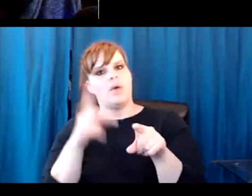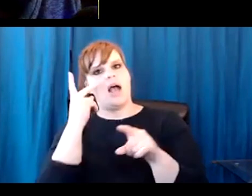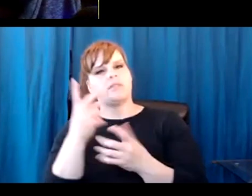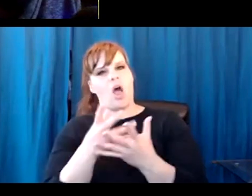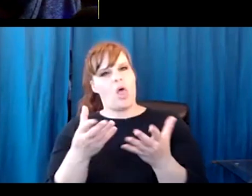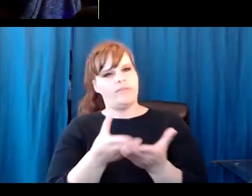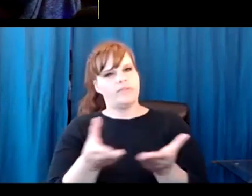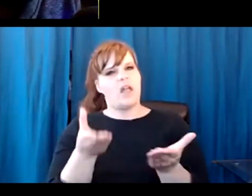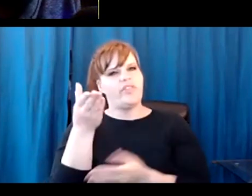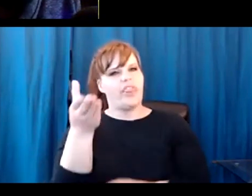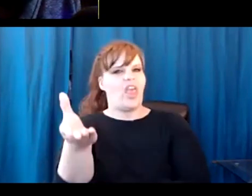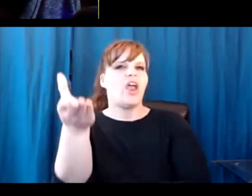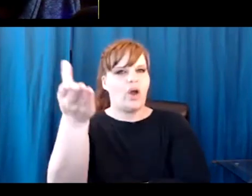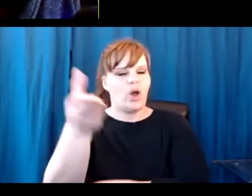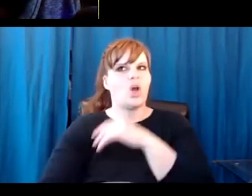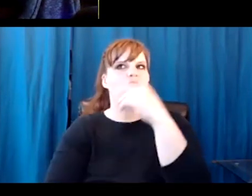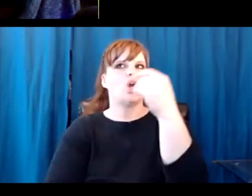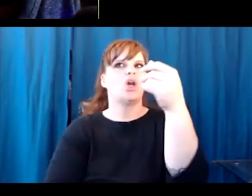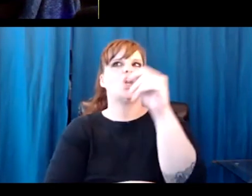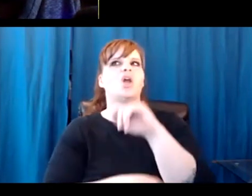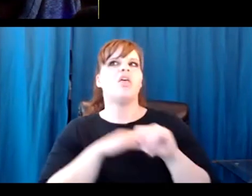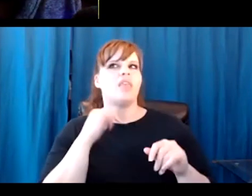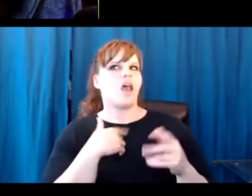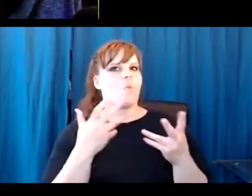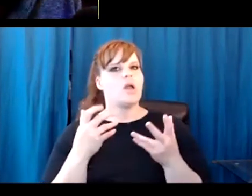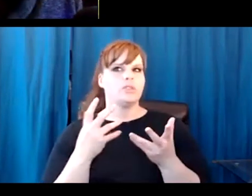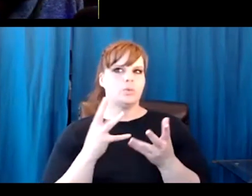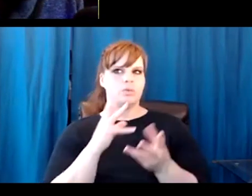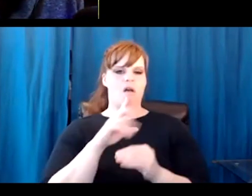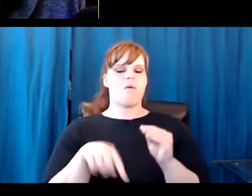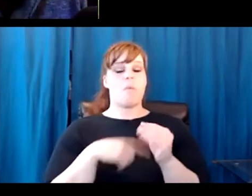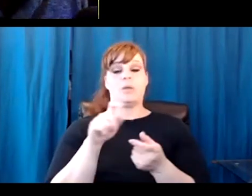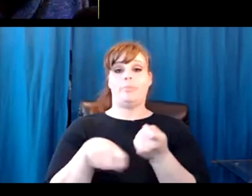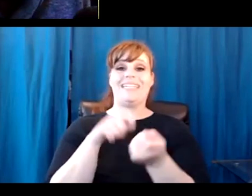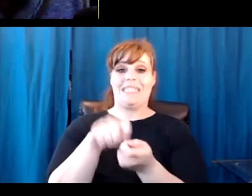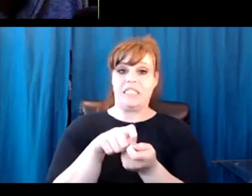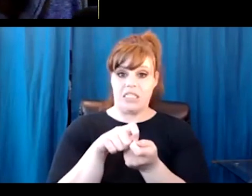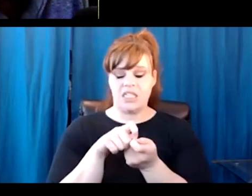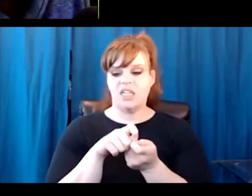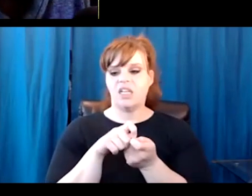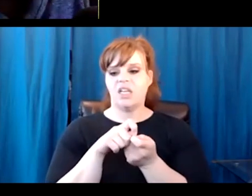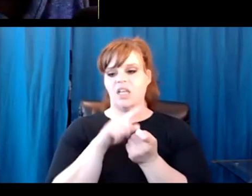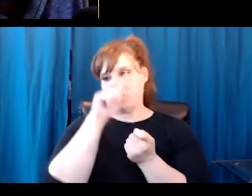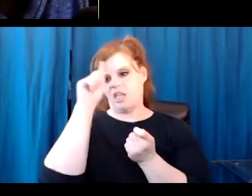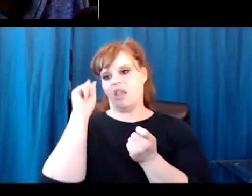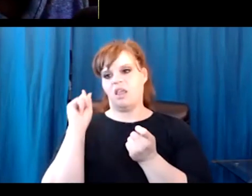stuff there that I wanted to talk about, particularly